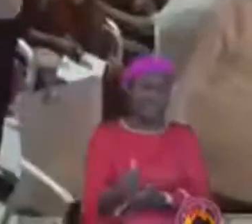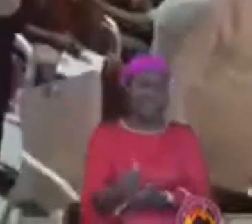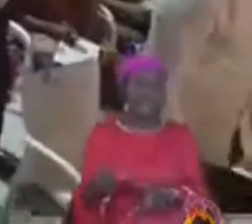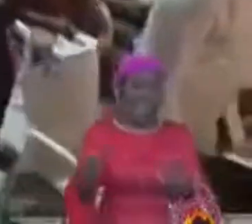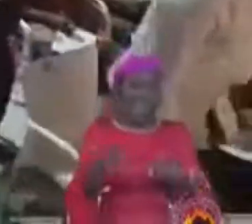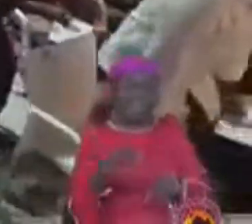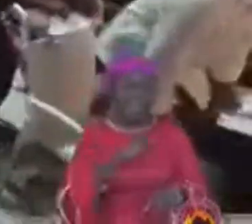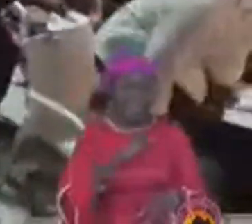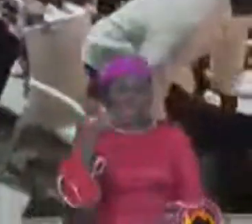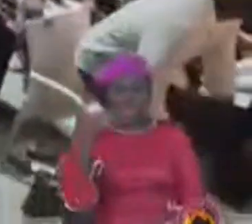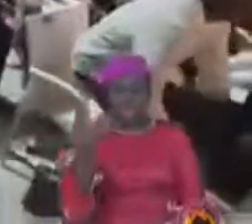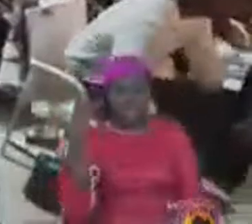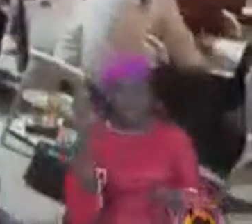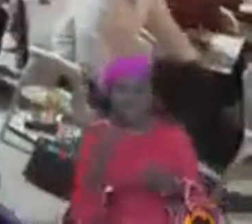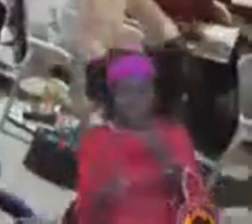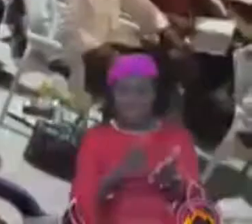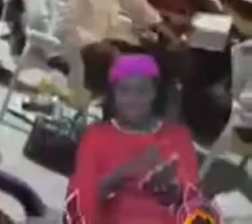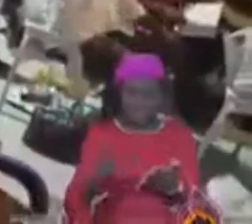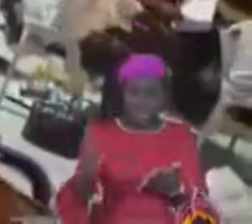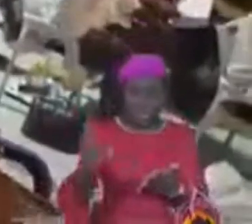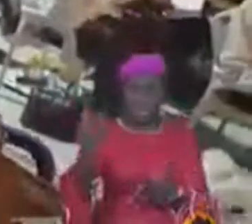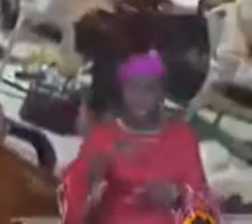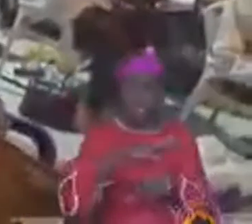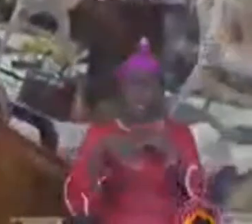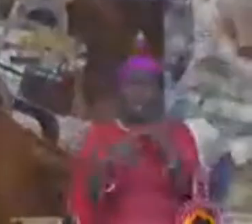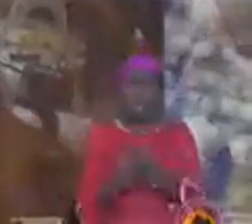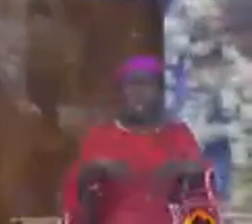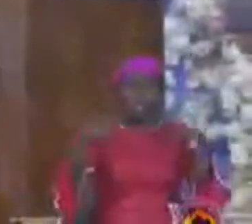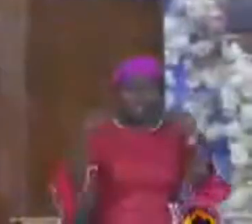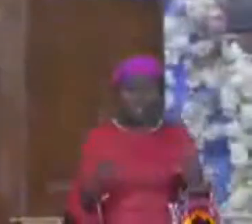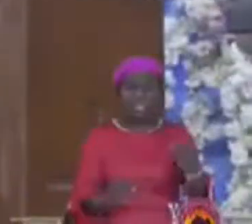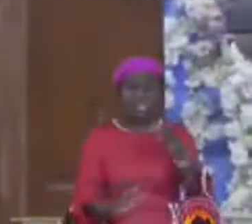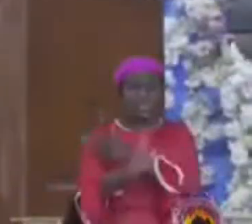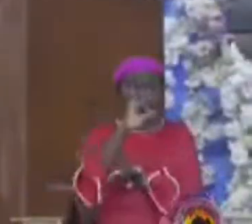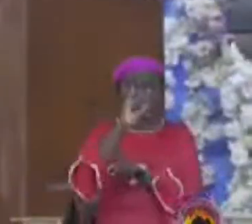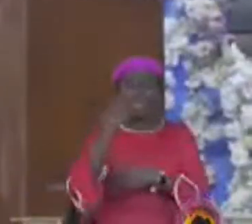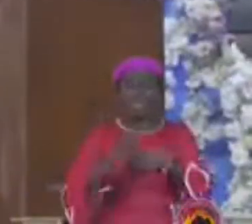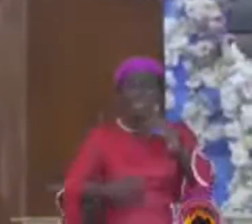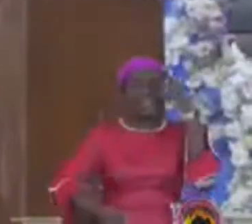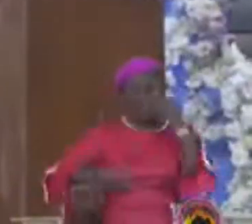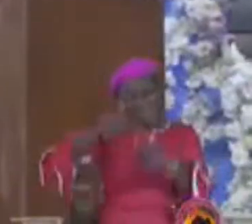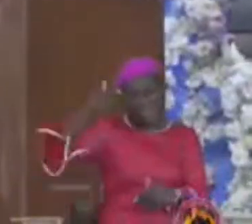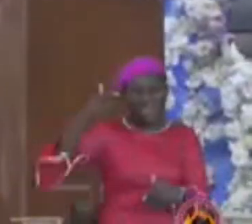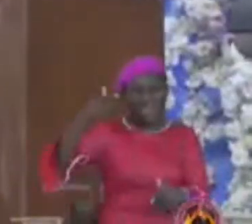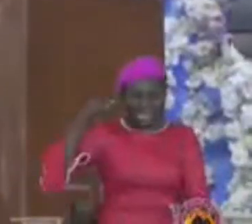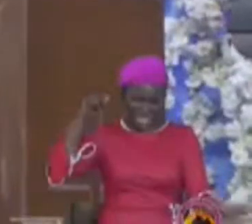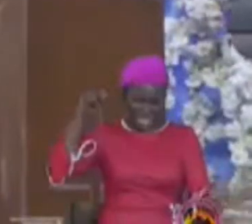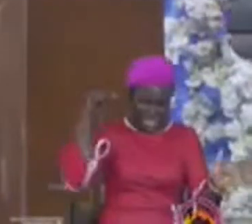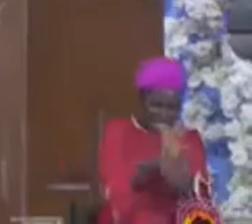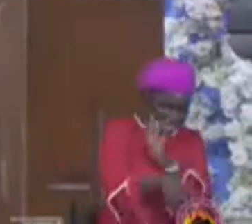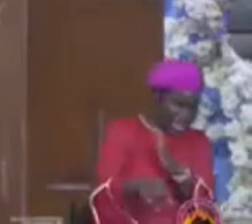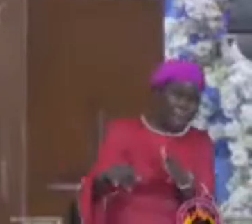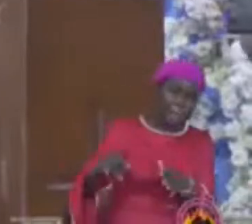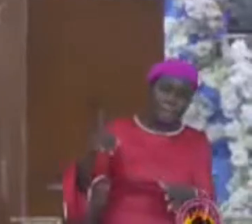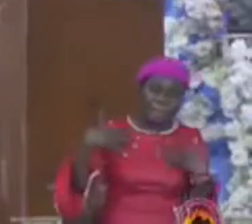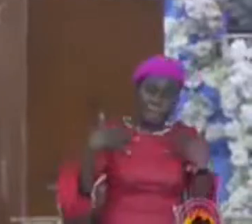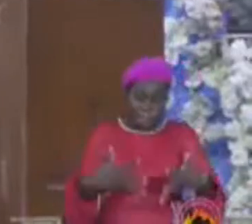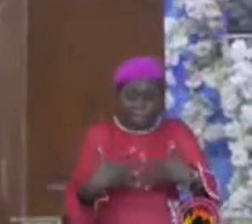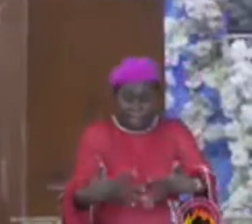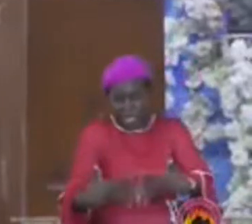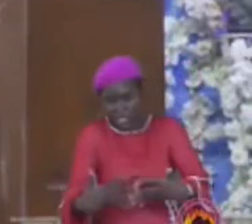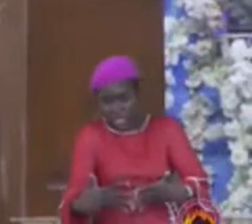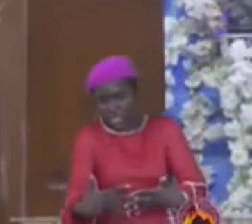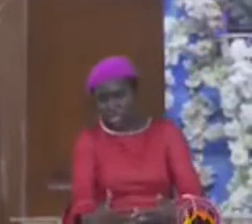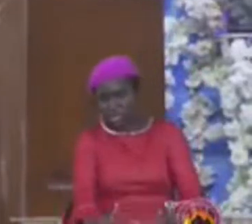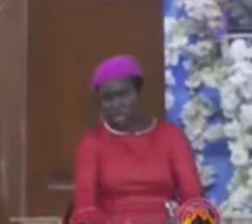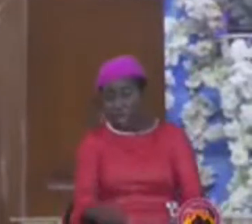week, the Almighty God is the greatest killing machine. Why is it the